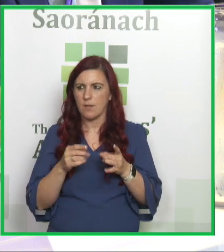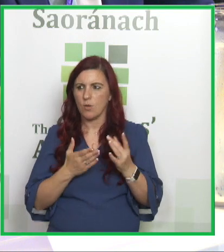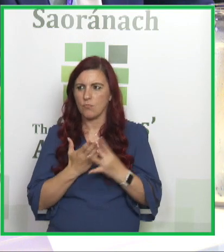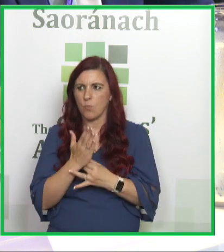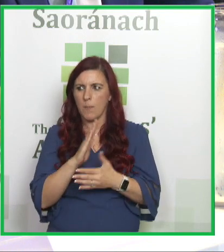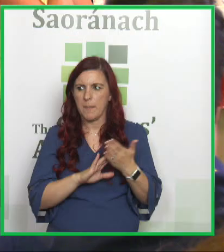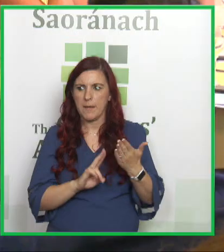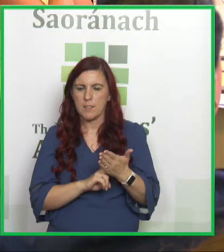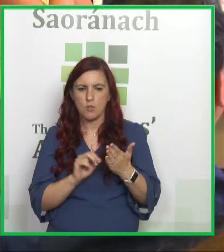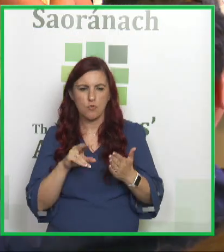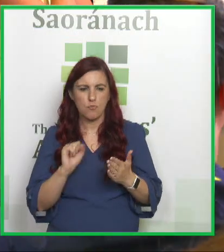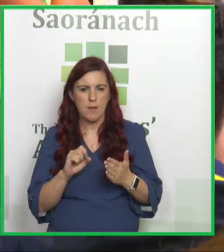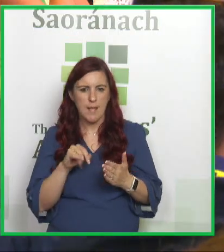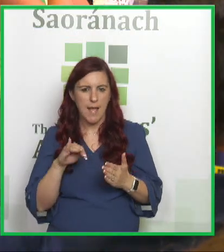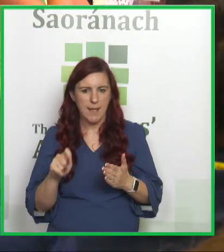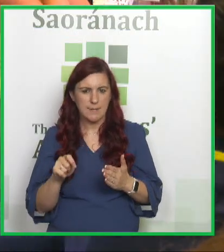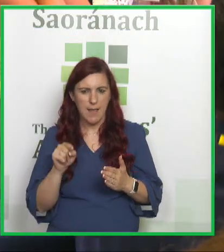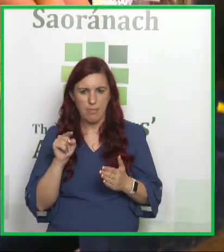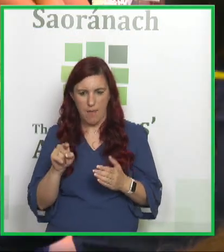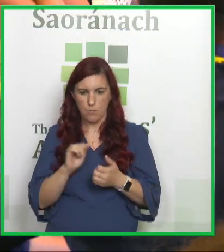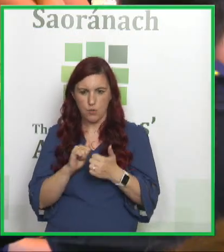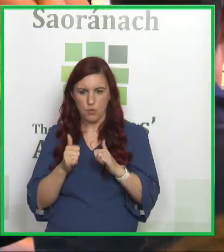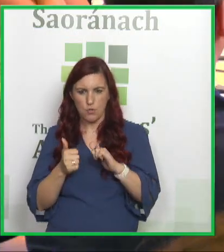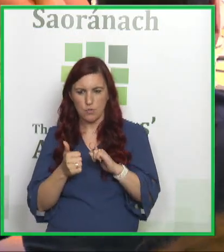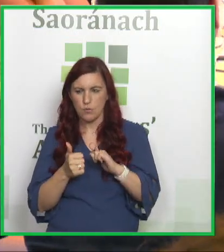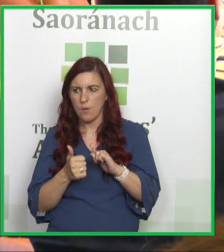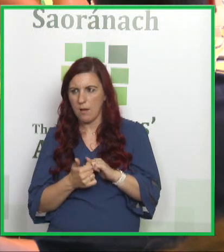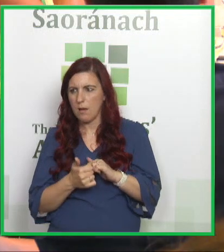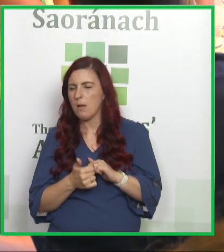Act. That was changed to